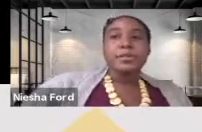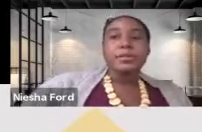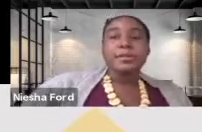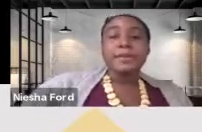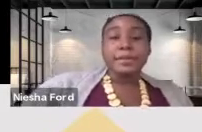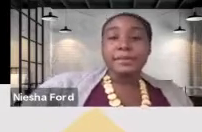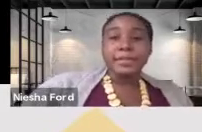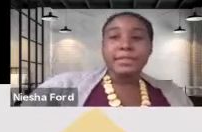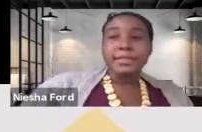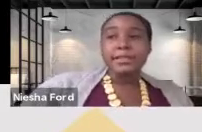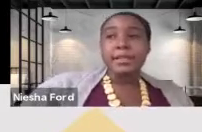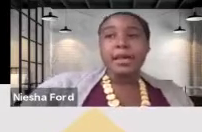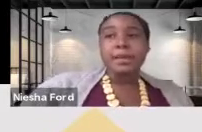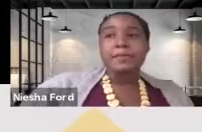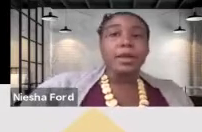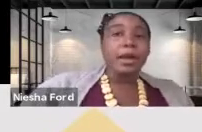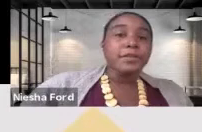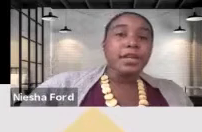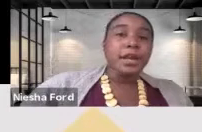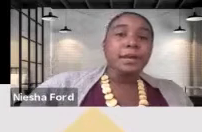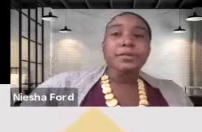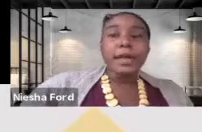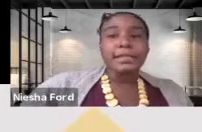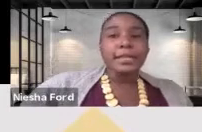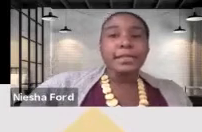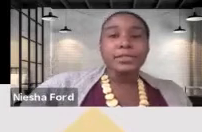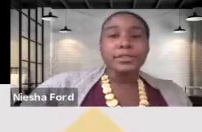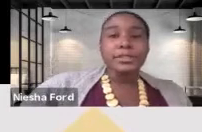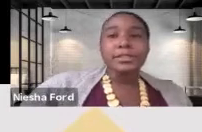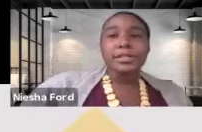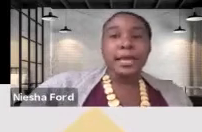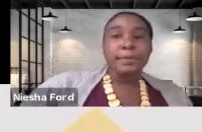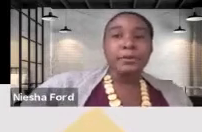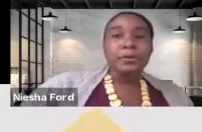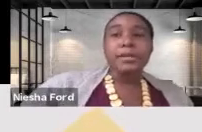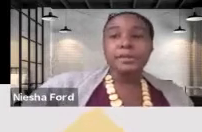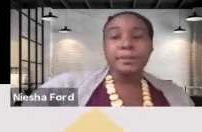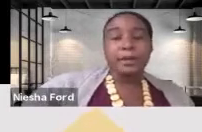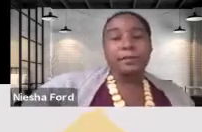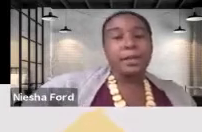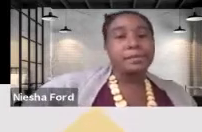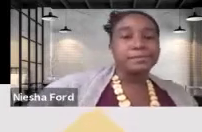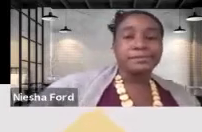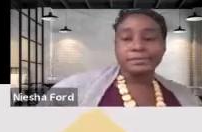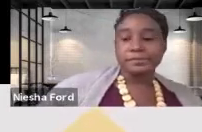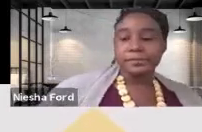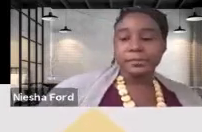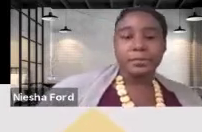can be used by various businesses, from a coffee shop to high tech industries such as Apple or even Spotify.